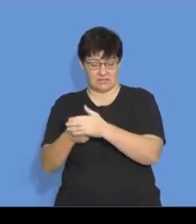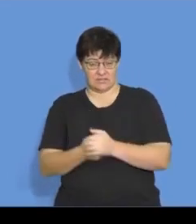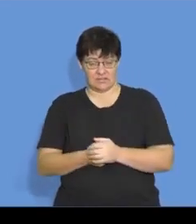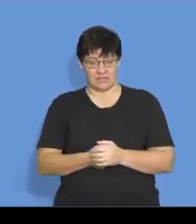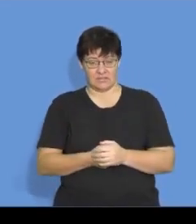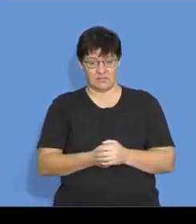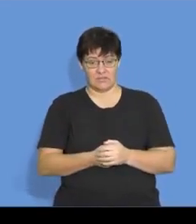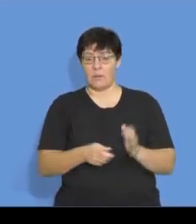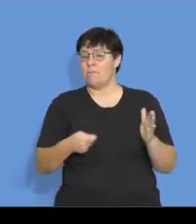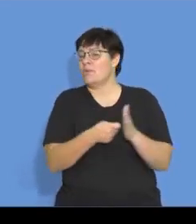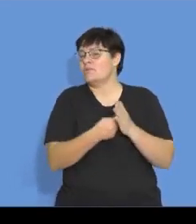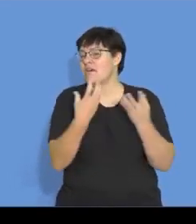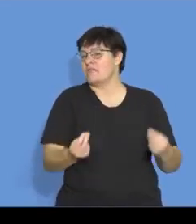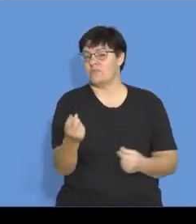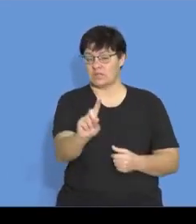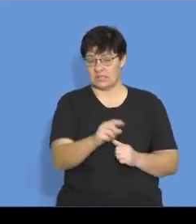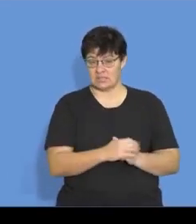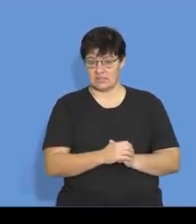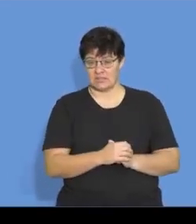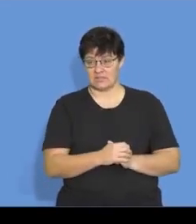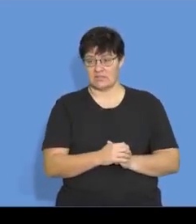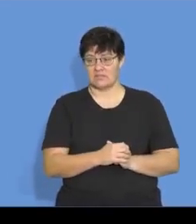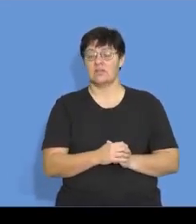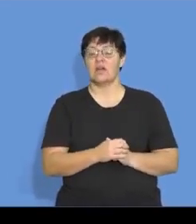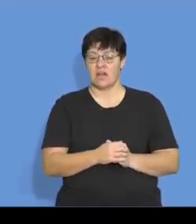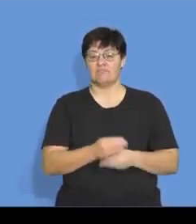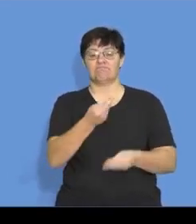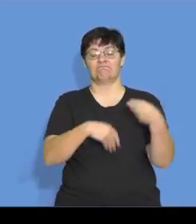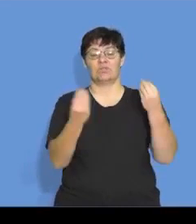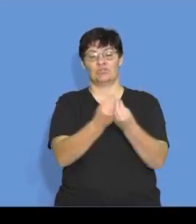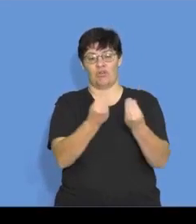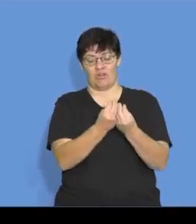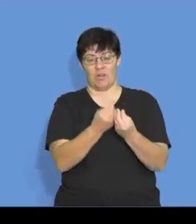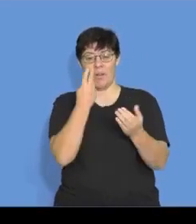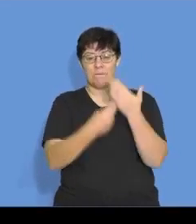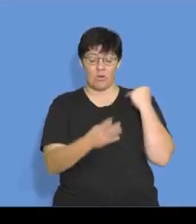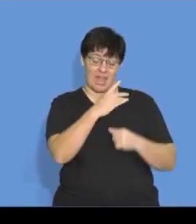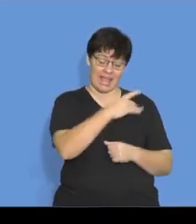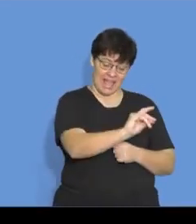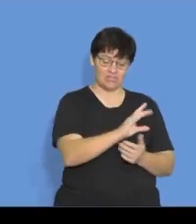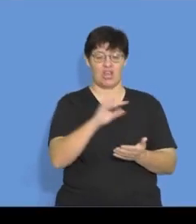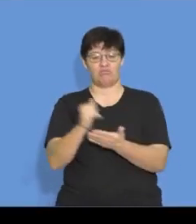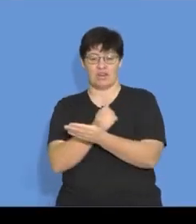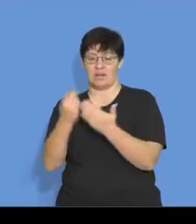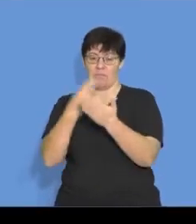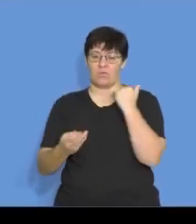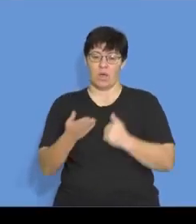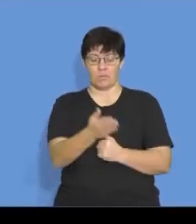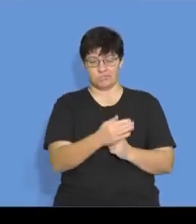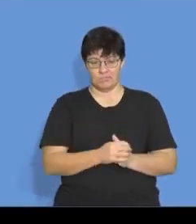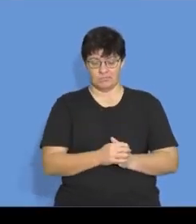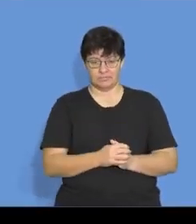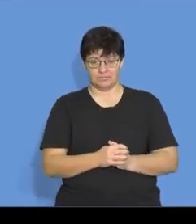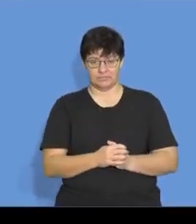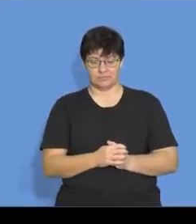have in purchases? We have the purchases of trading stock for both cash and credit. That means you take into